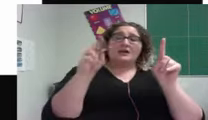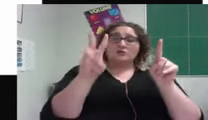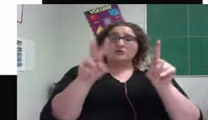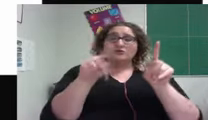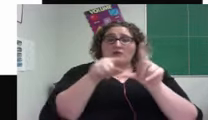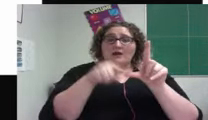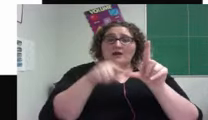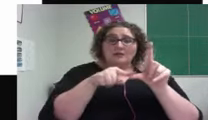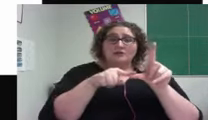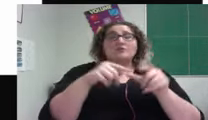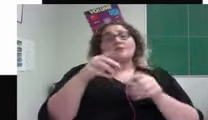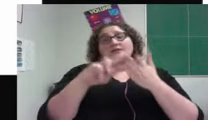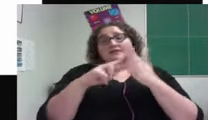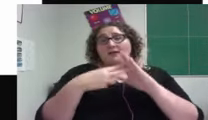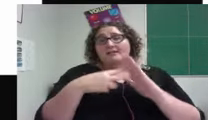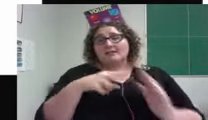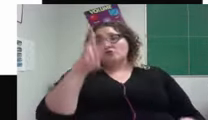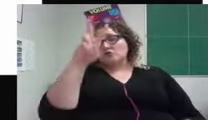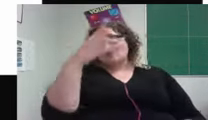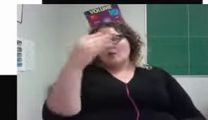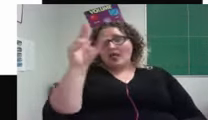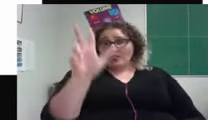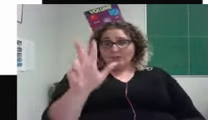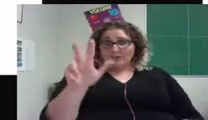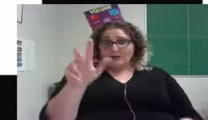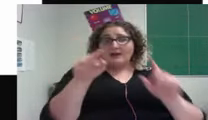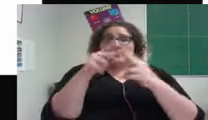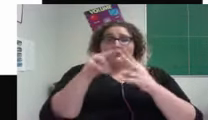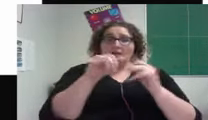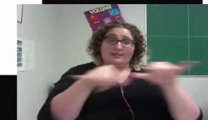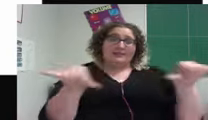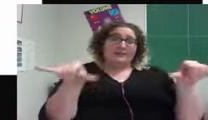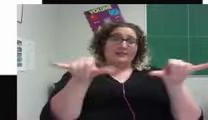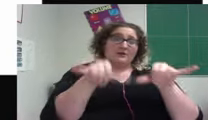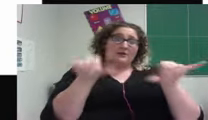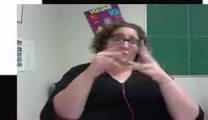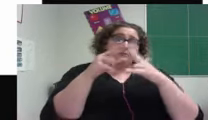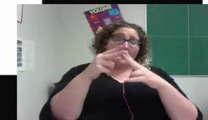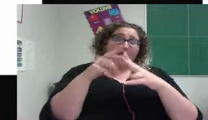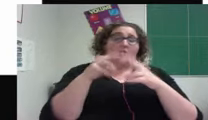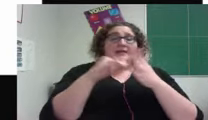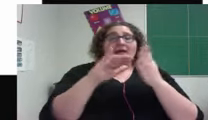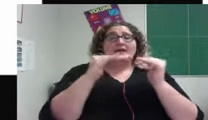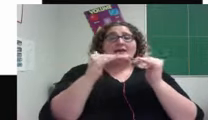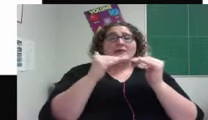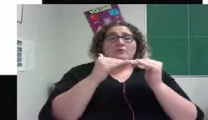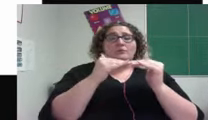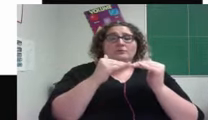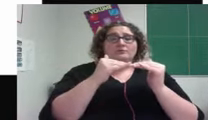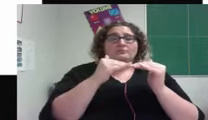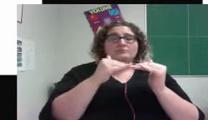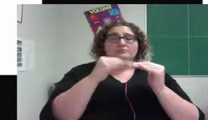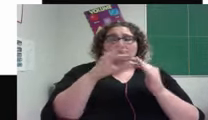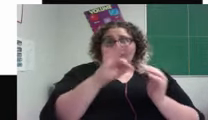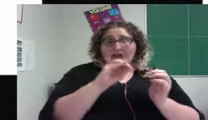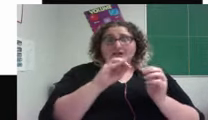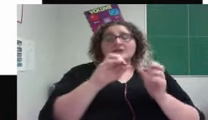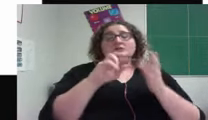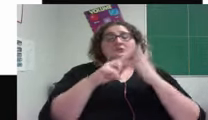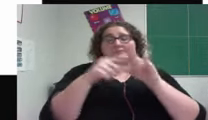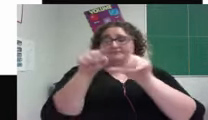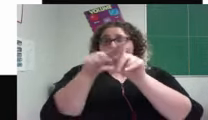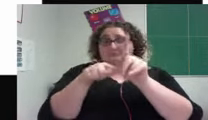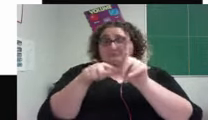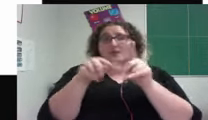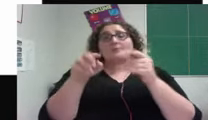90, meaning that 3 has to equal 90 degrees. And the same thing, 3 and 4 then also has to equal, 3 is 90 degrees, meaning 4 has to equal 90